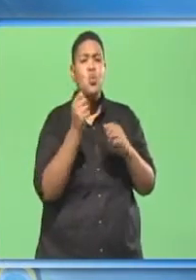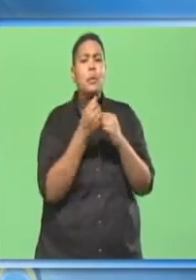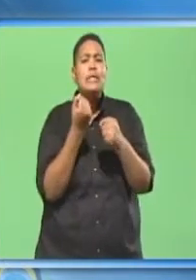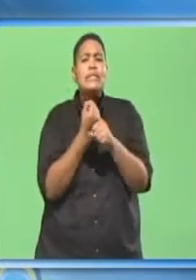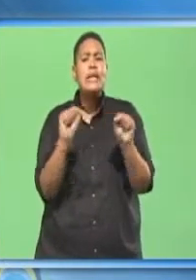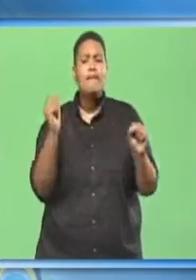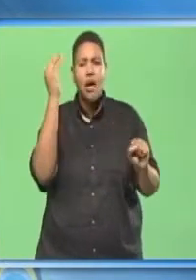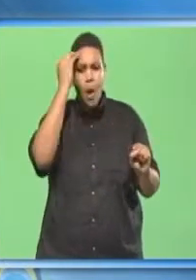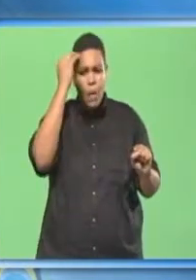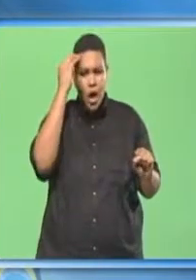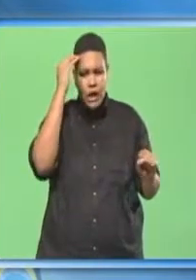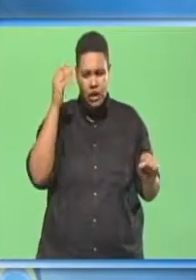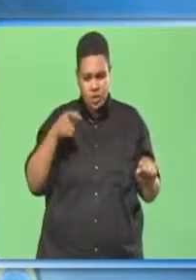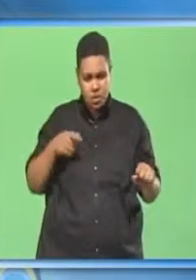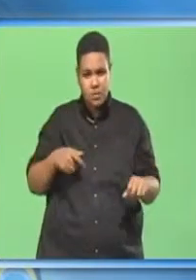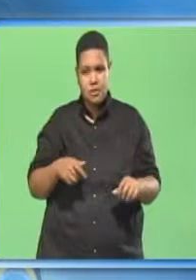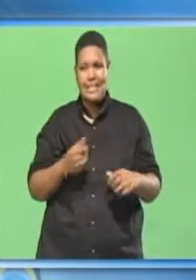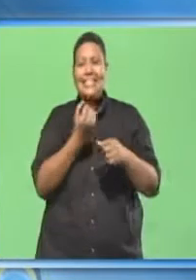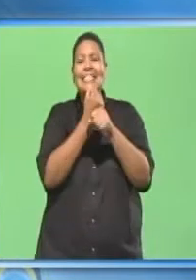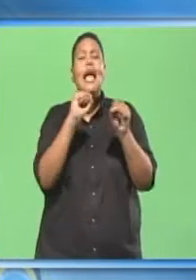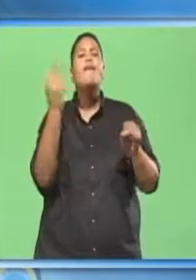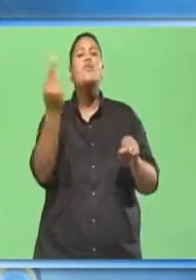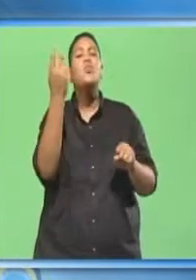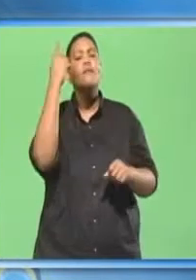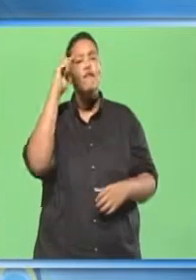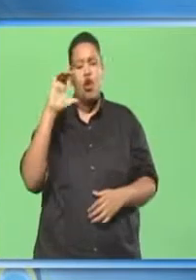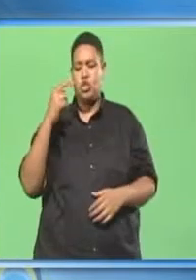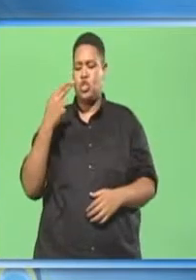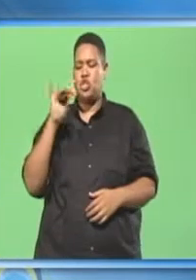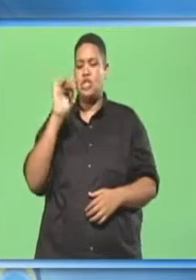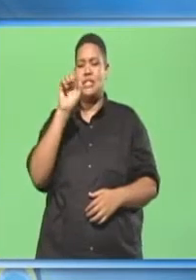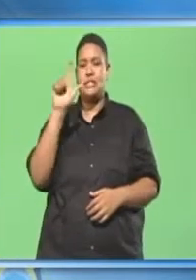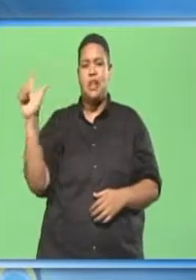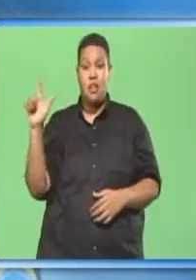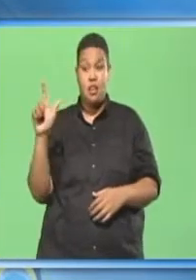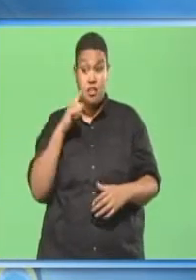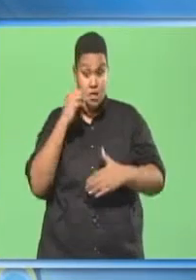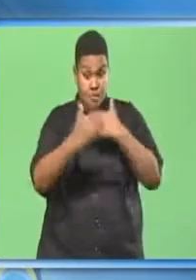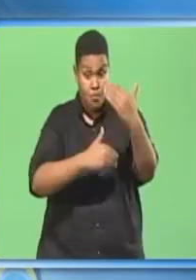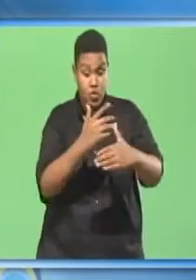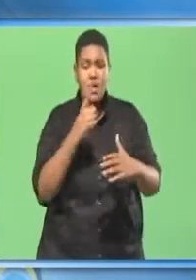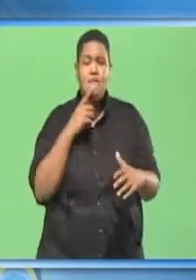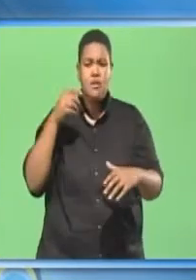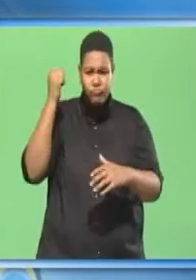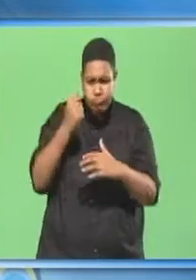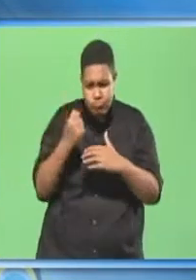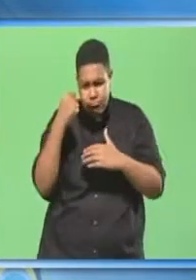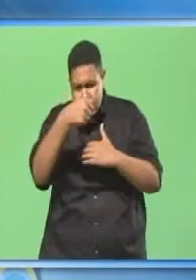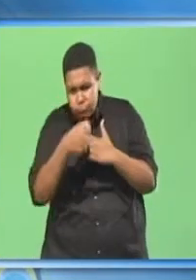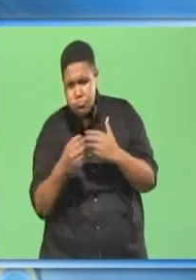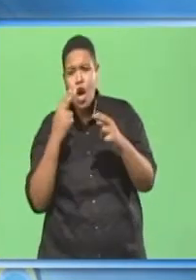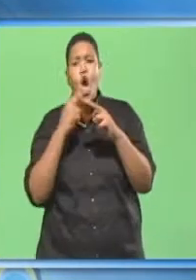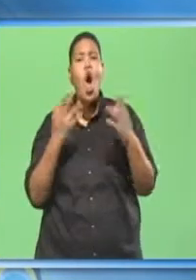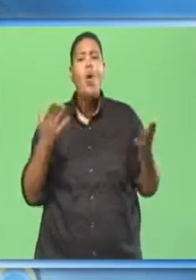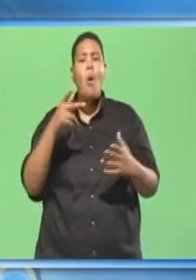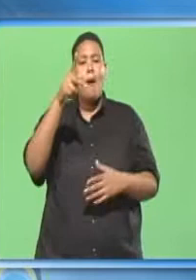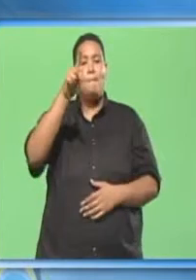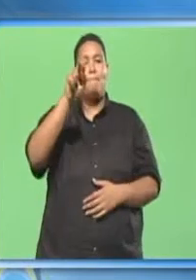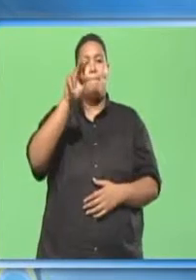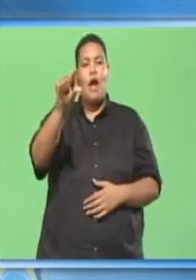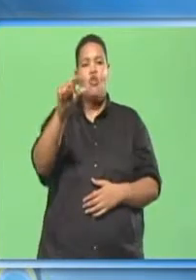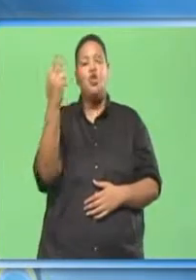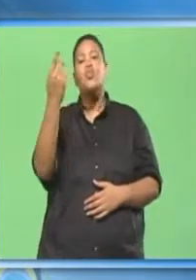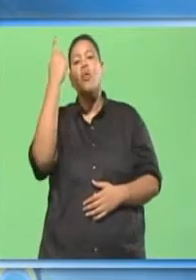safety awareness. Safe use of chisels. The process of cutting with a chisel is called paring. Chisels may be used